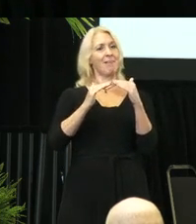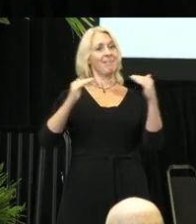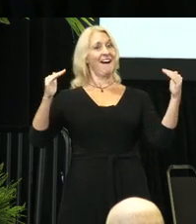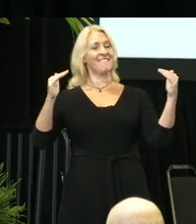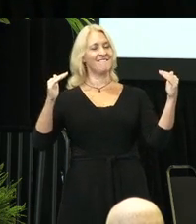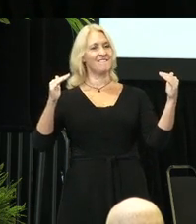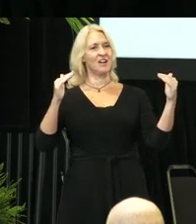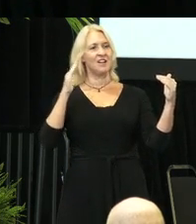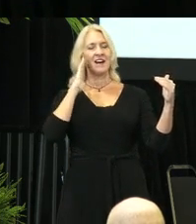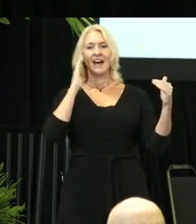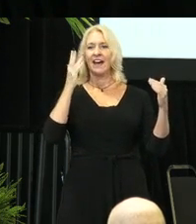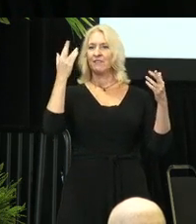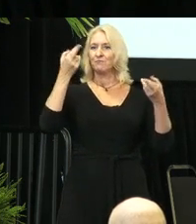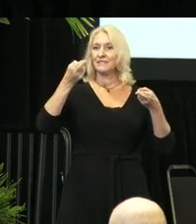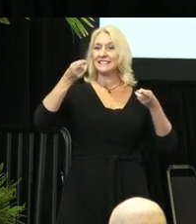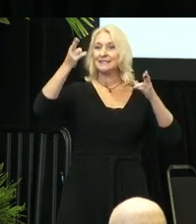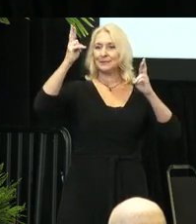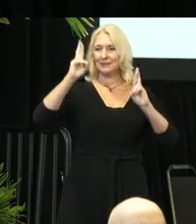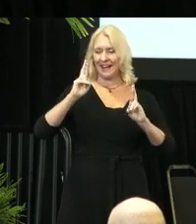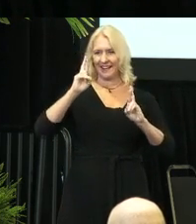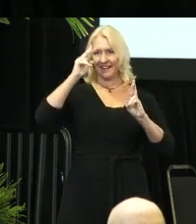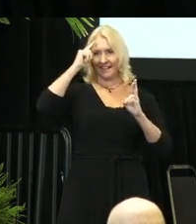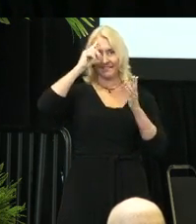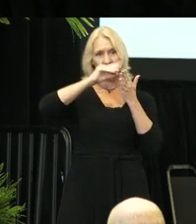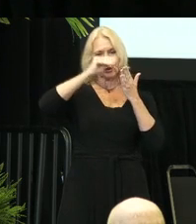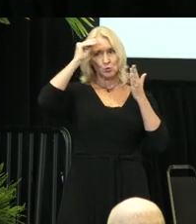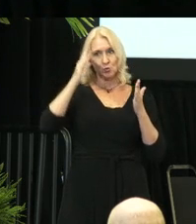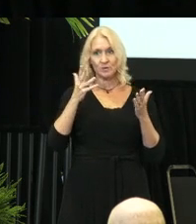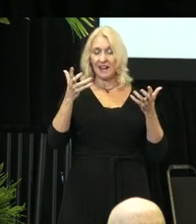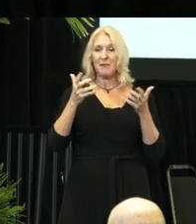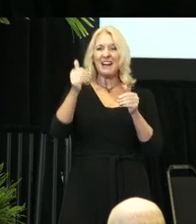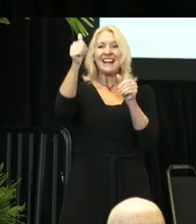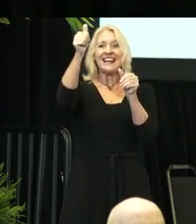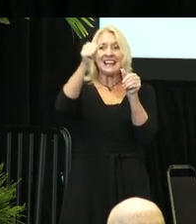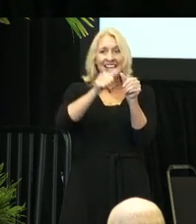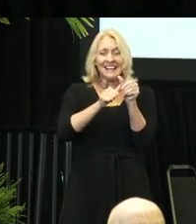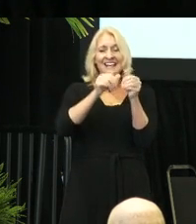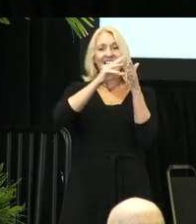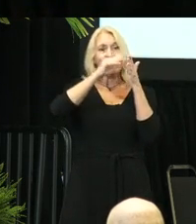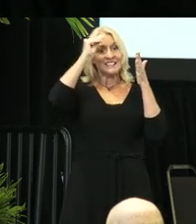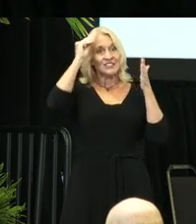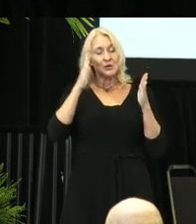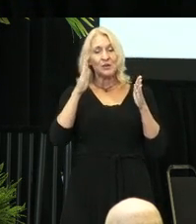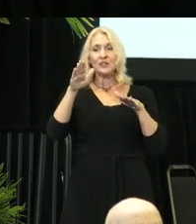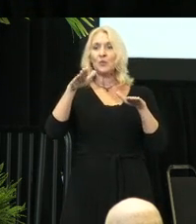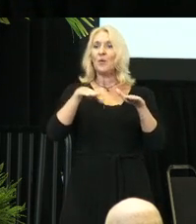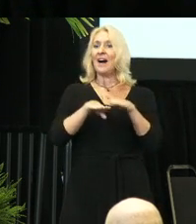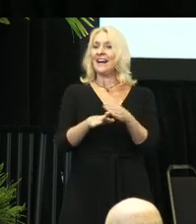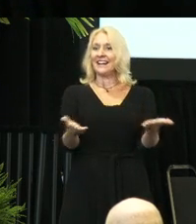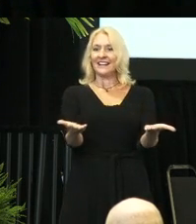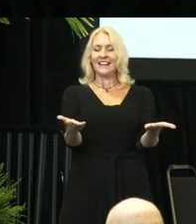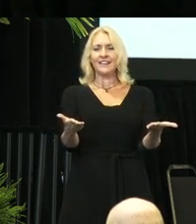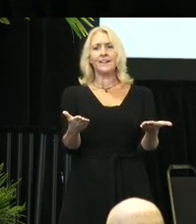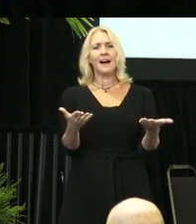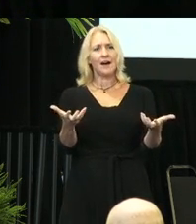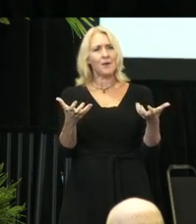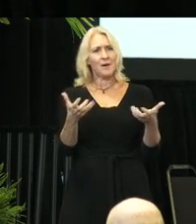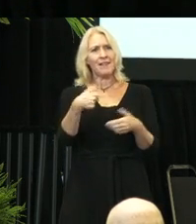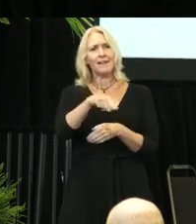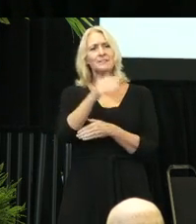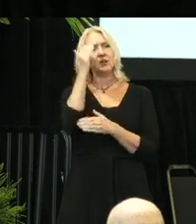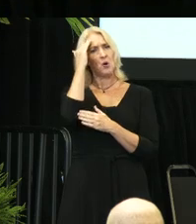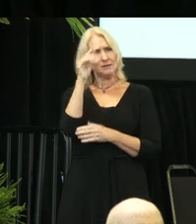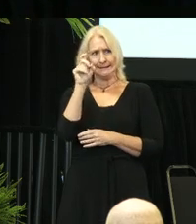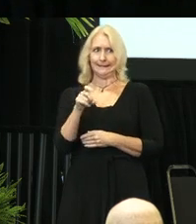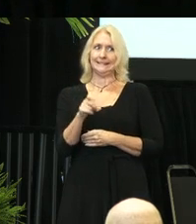our students. I want every single student that walks through our door to know that we need them,